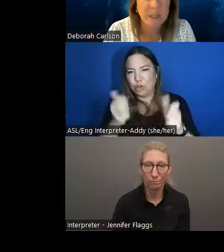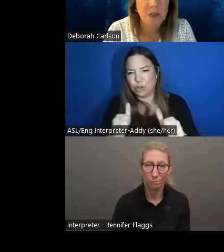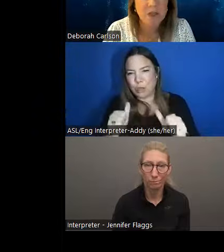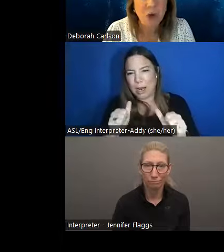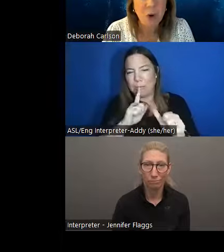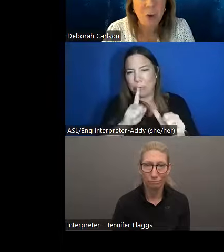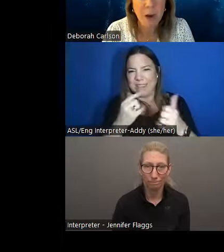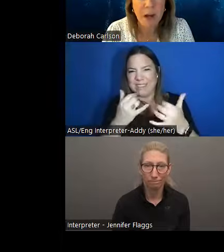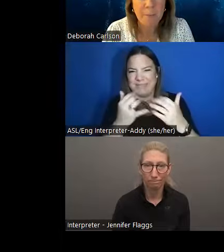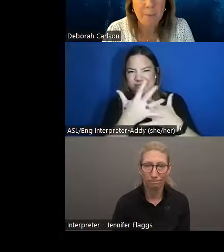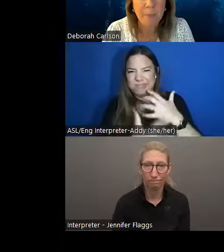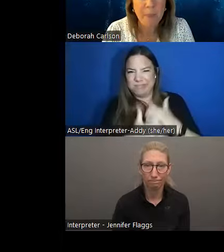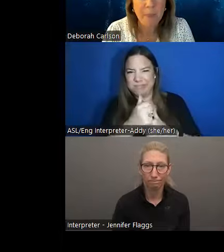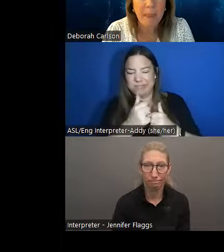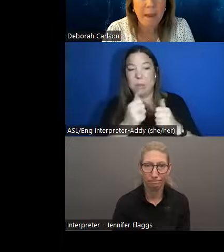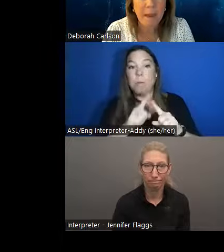expecting. So